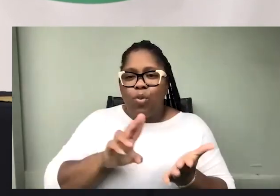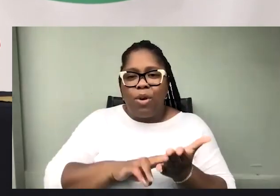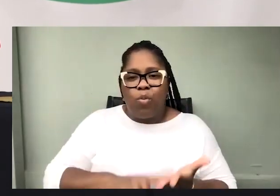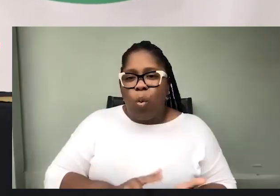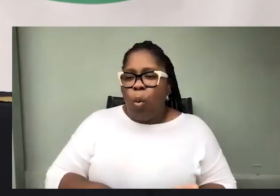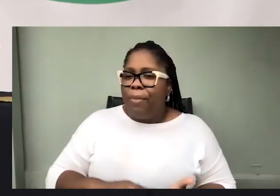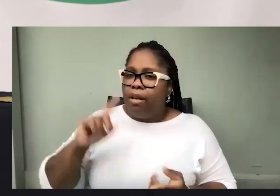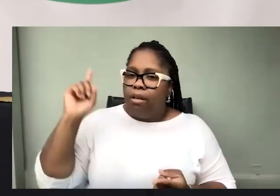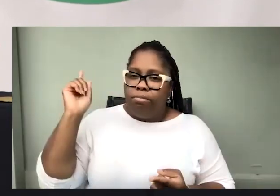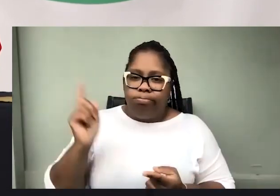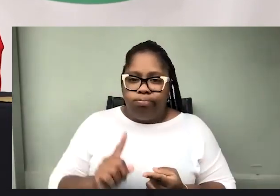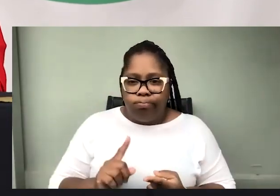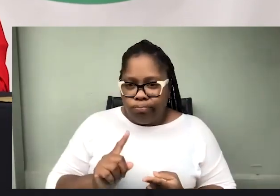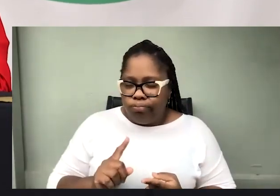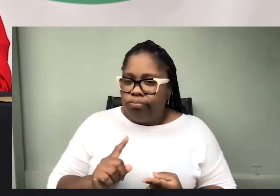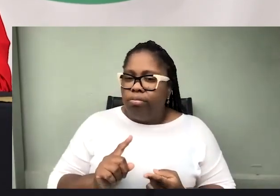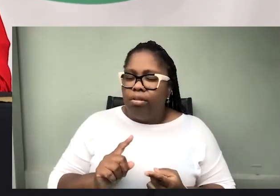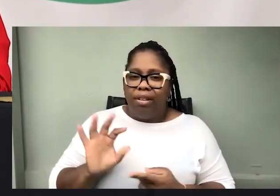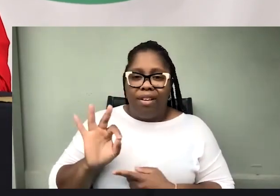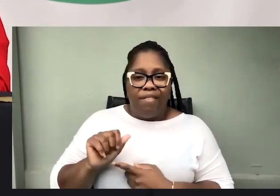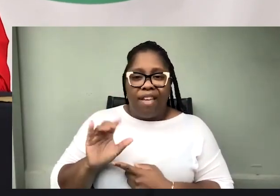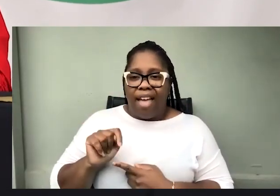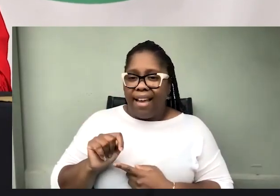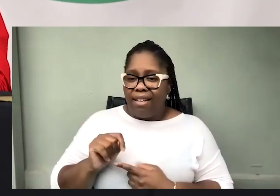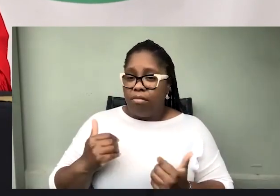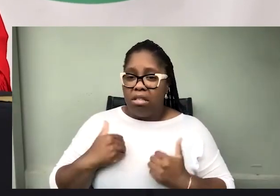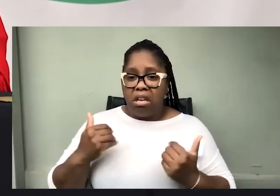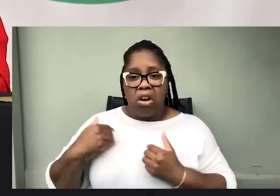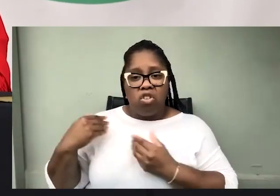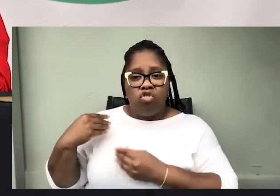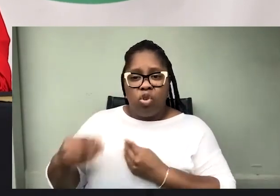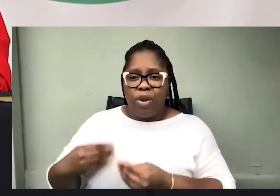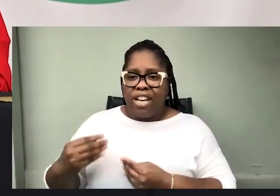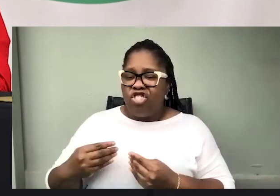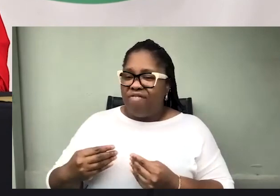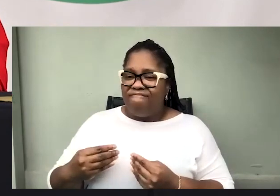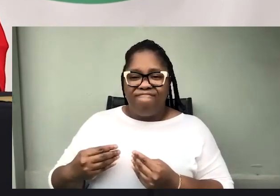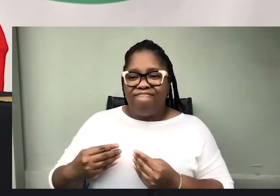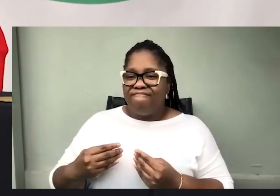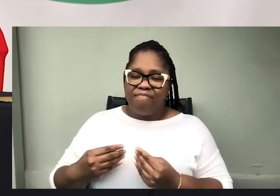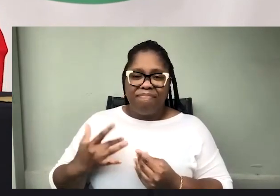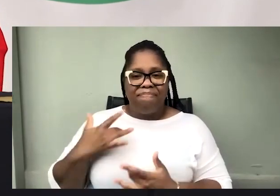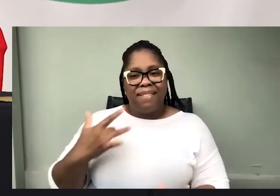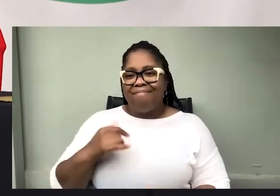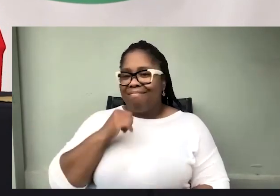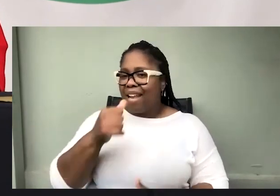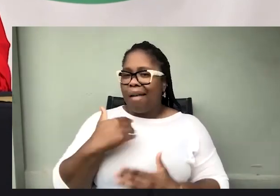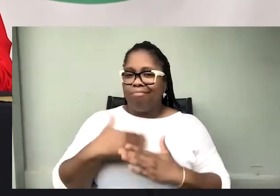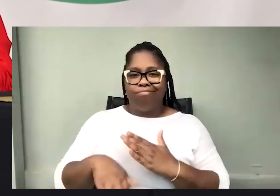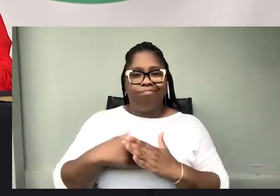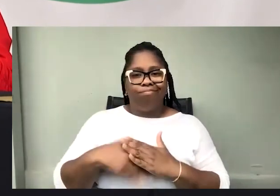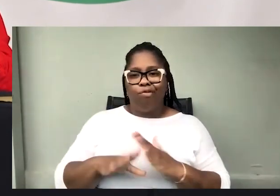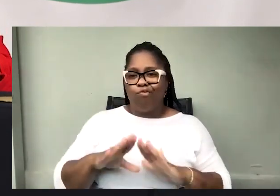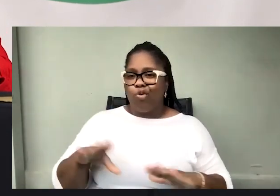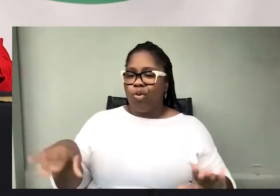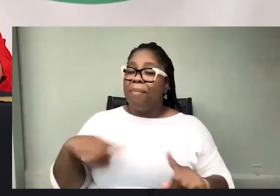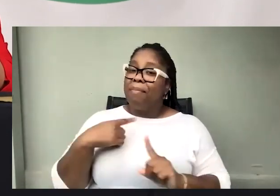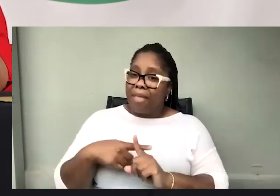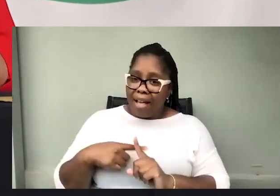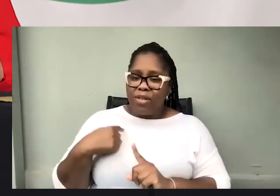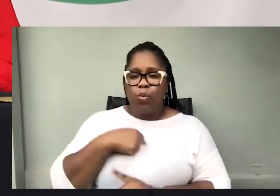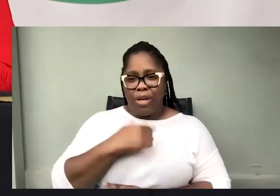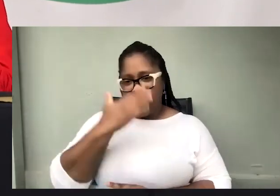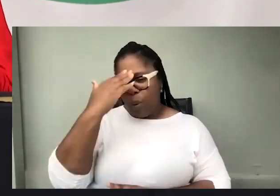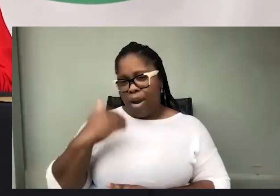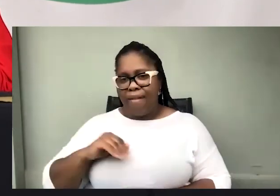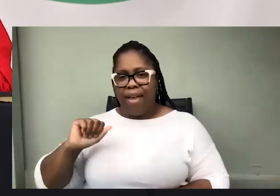and it's a true fact that our younger generation is having less children. And we couple that with knowing that we have an